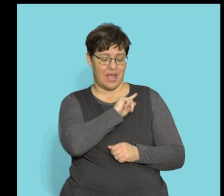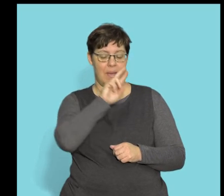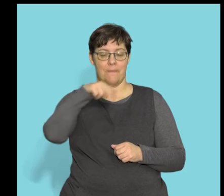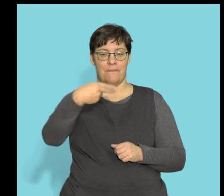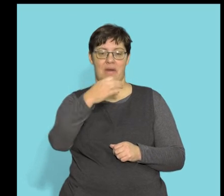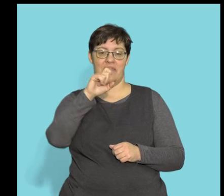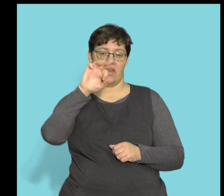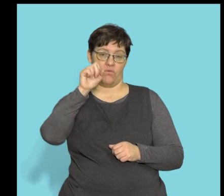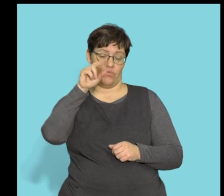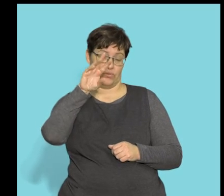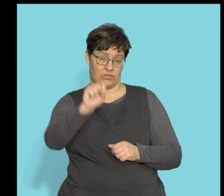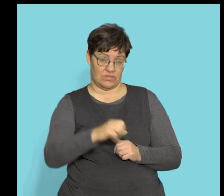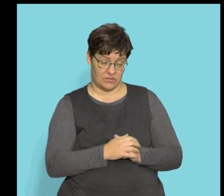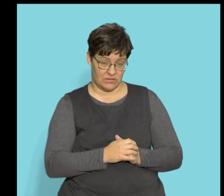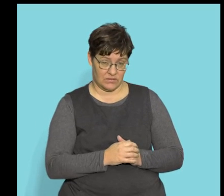Pythagoras.